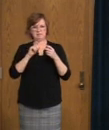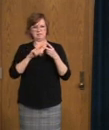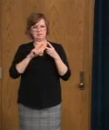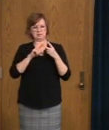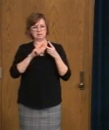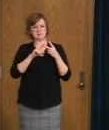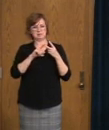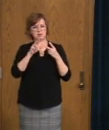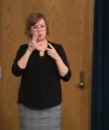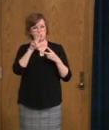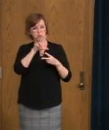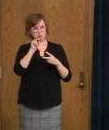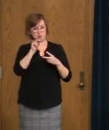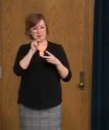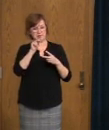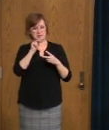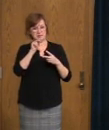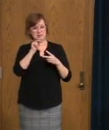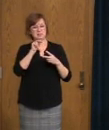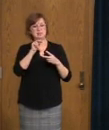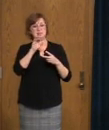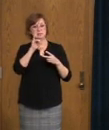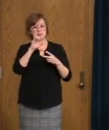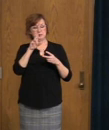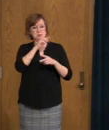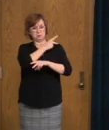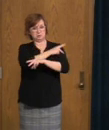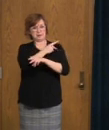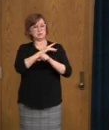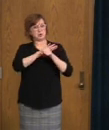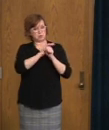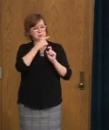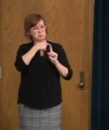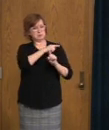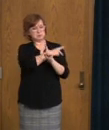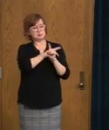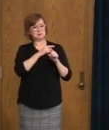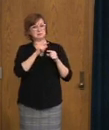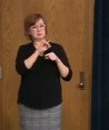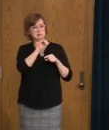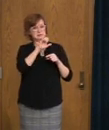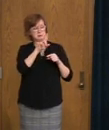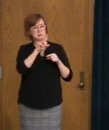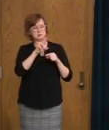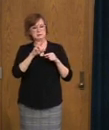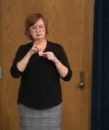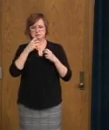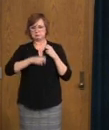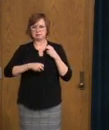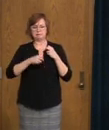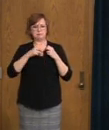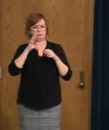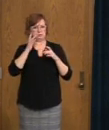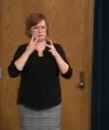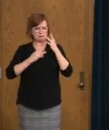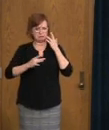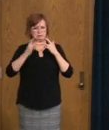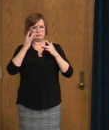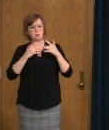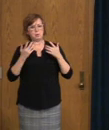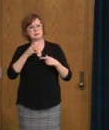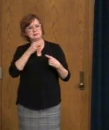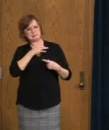a day in our ICUs, and we have struggled in our human resource staffing. So while